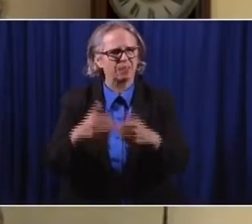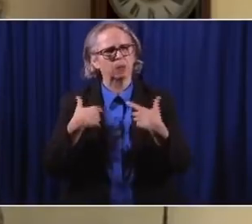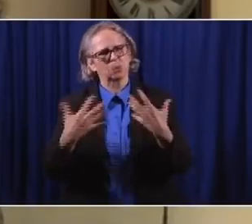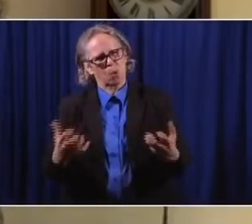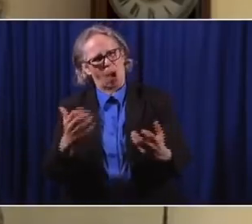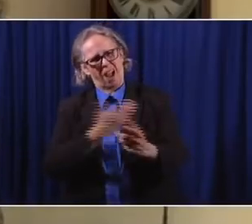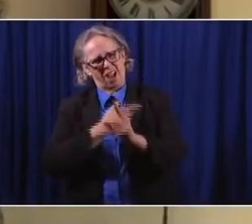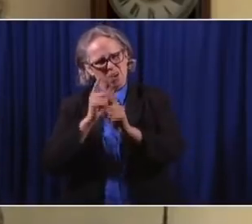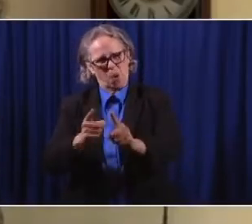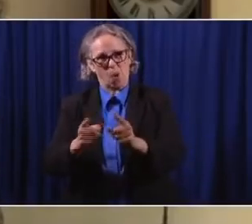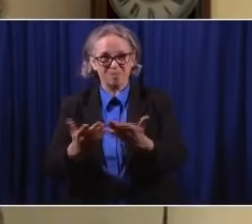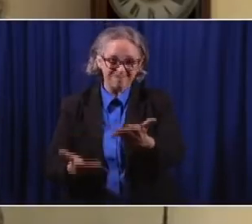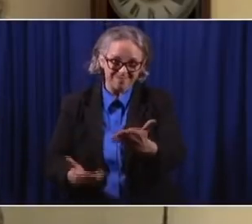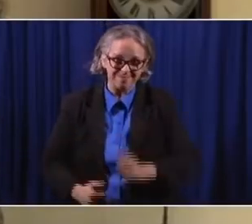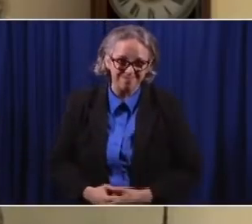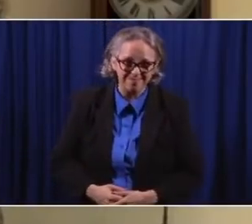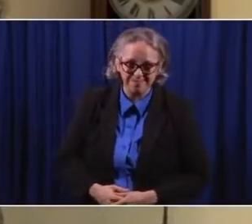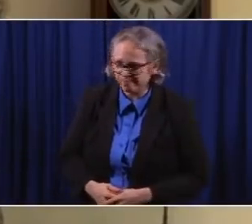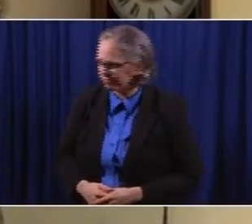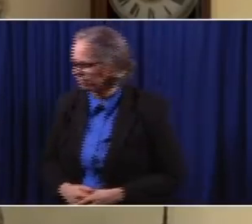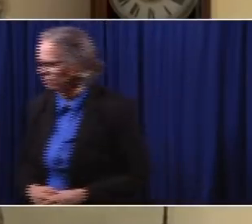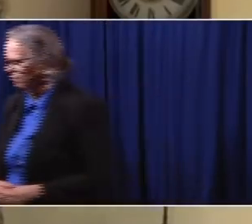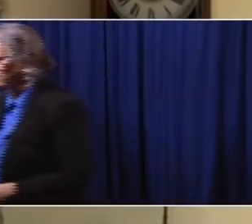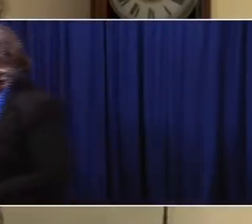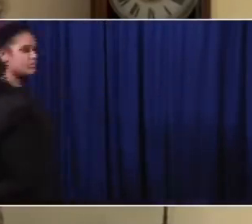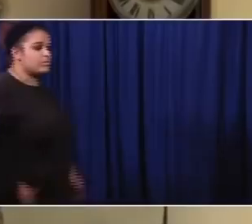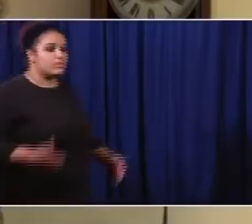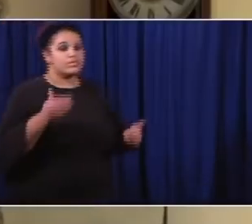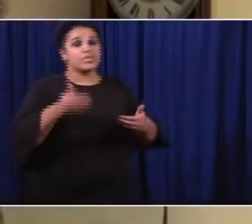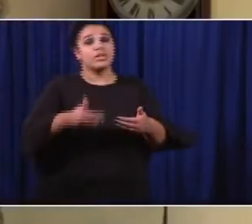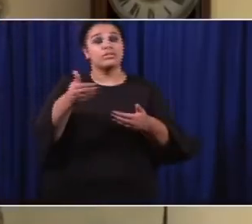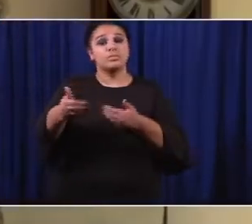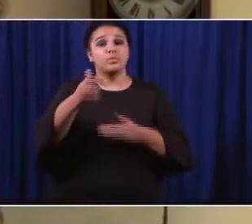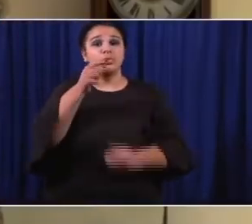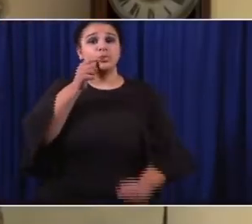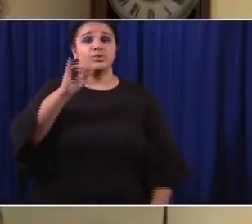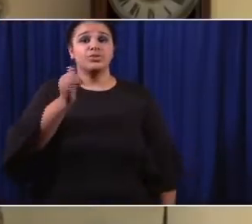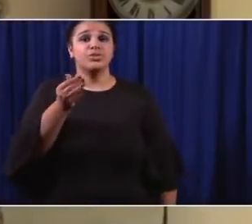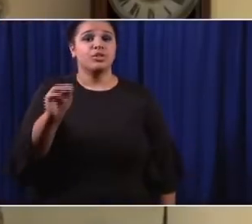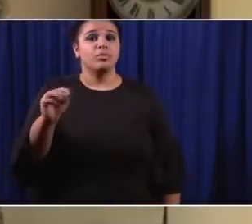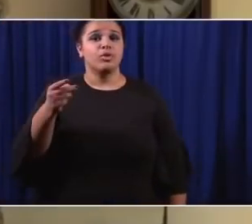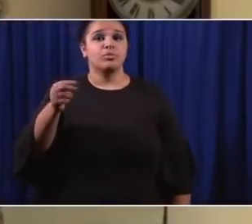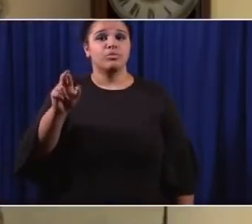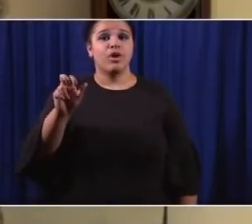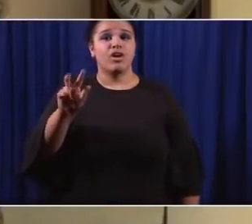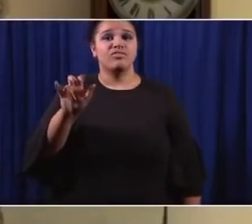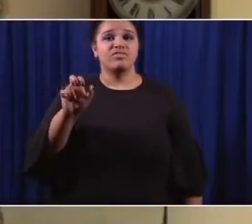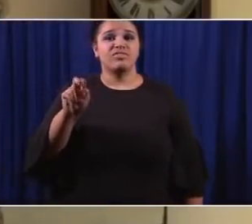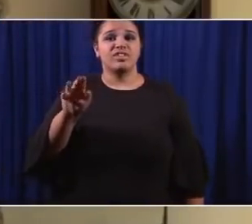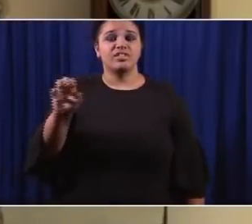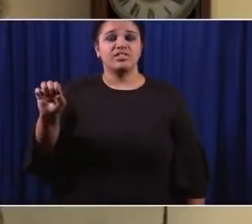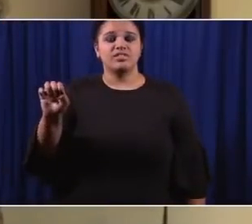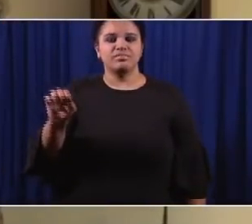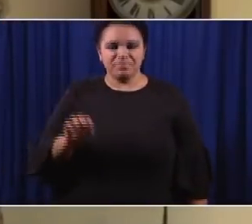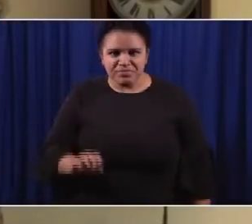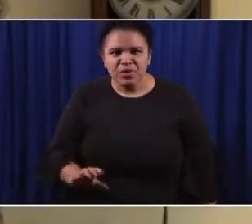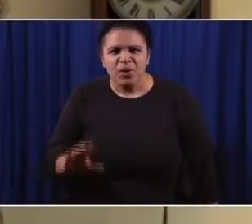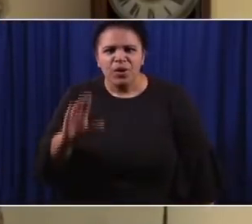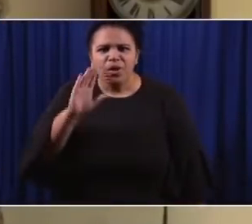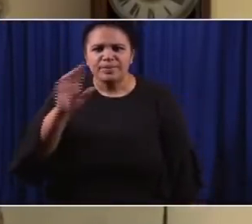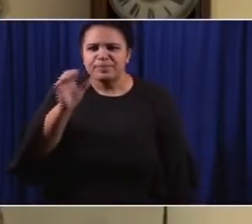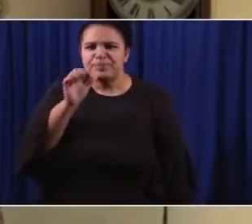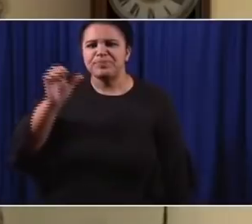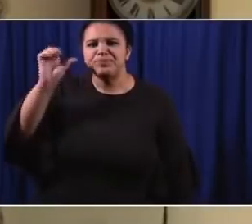Jim Province at the Toledo Blade. Good afternoon, Governor. Hey, Jim. Hi. The Ohio Senate yesterday passed Senate